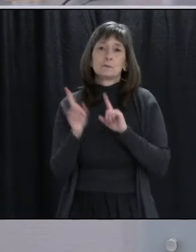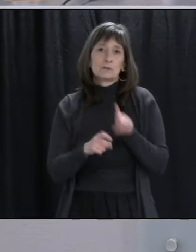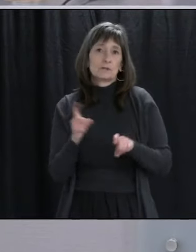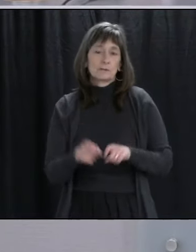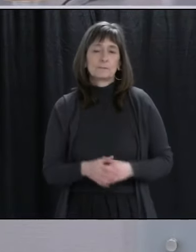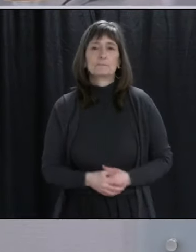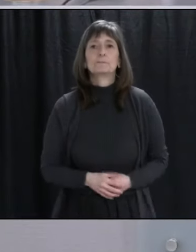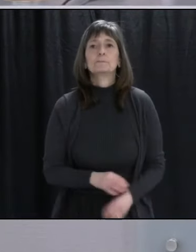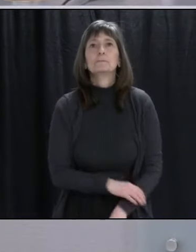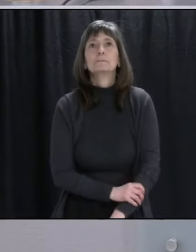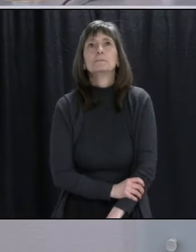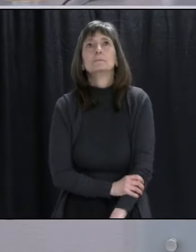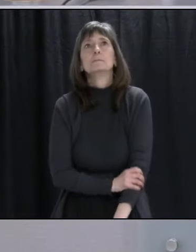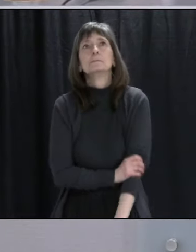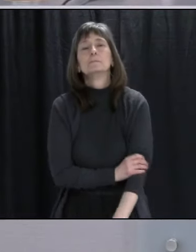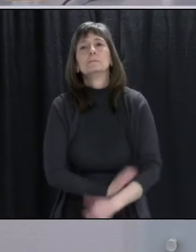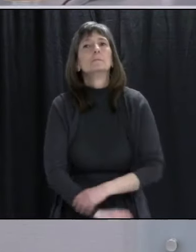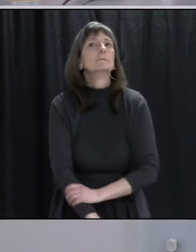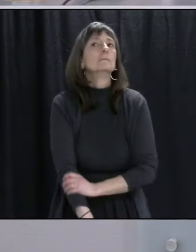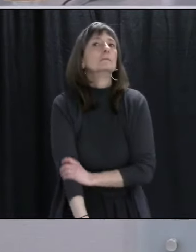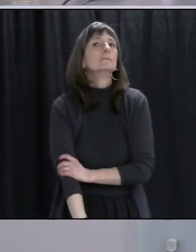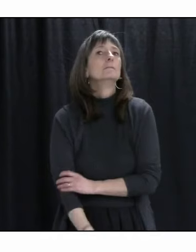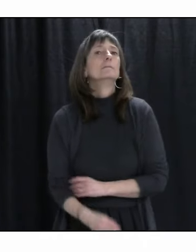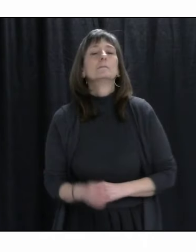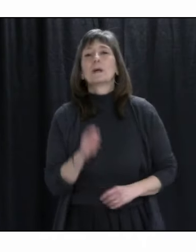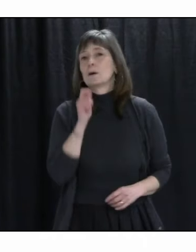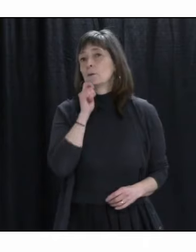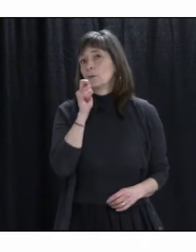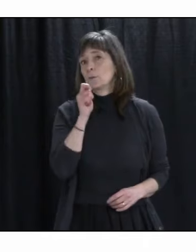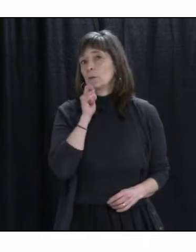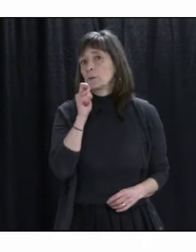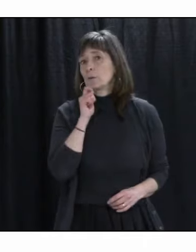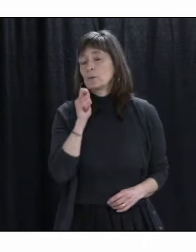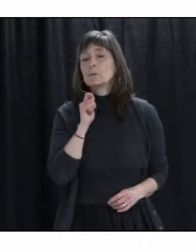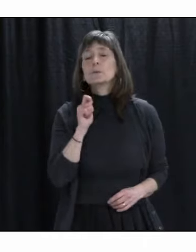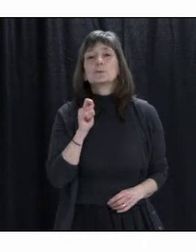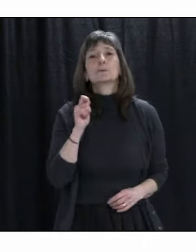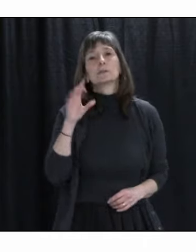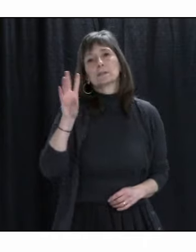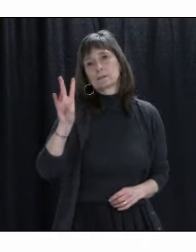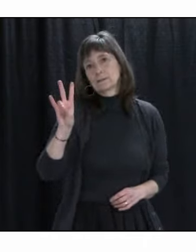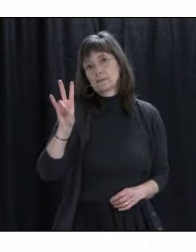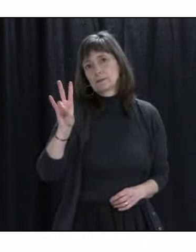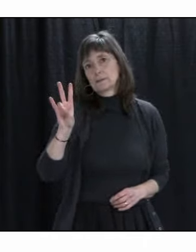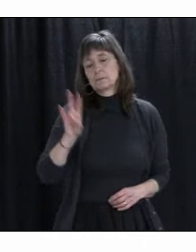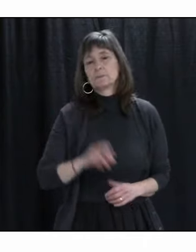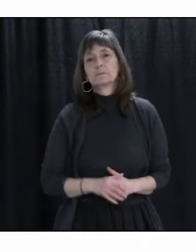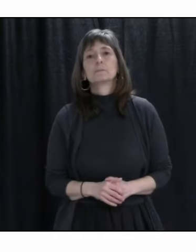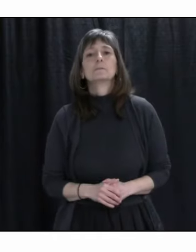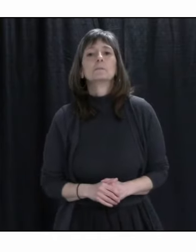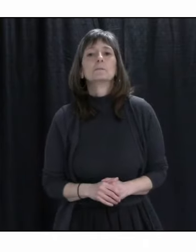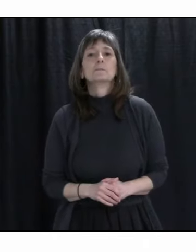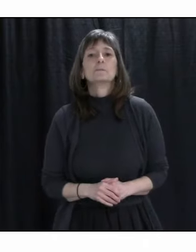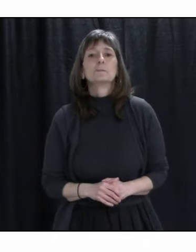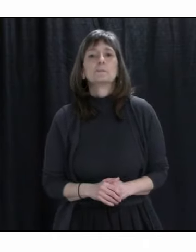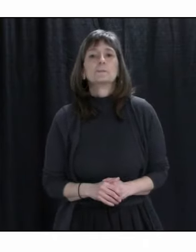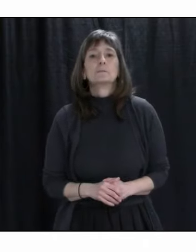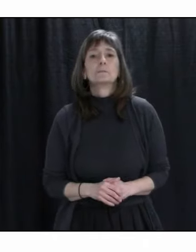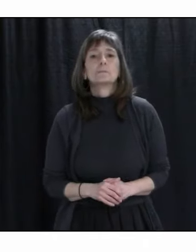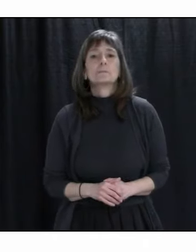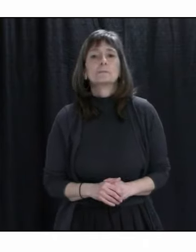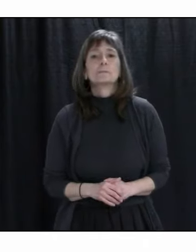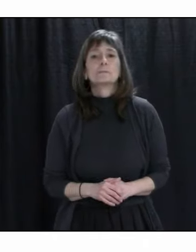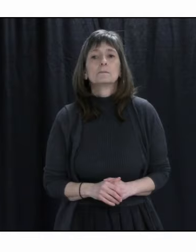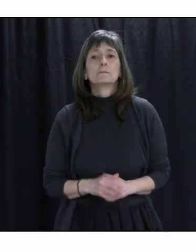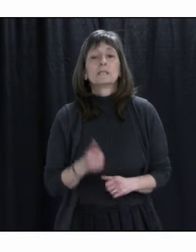Premier. For the benefit of our speakers, we have 7 reporters registered for today's call. In the essence of time, each reporter will have the opportunity